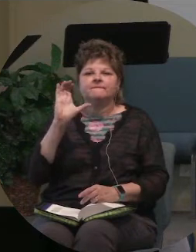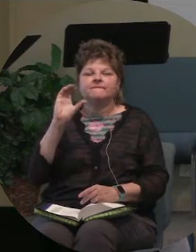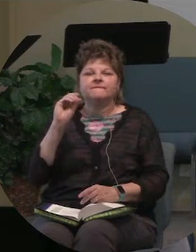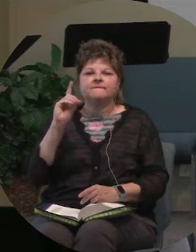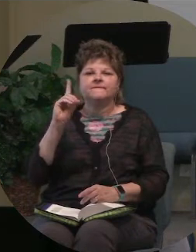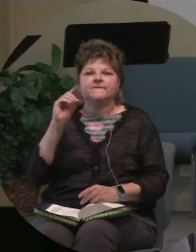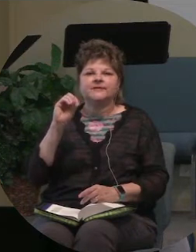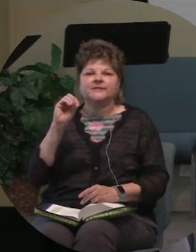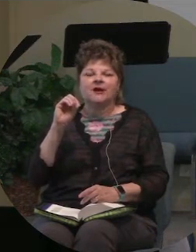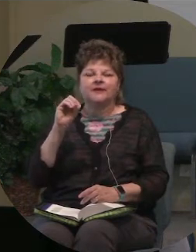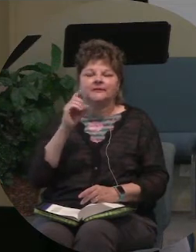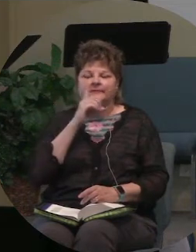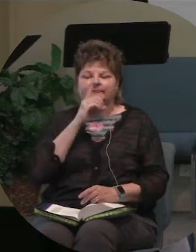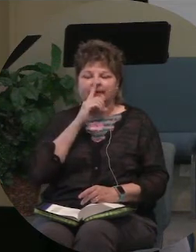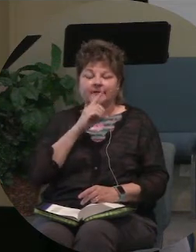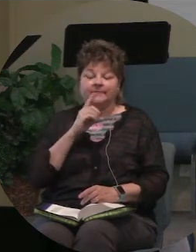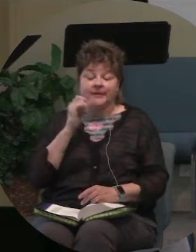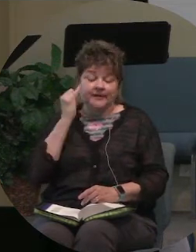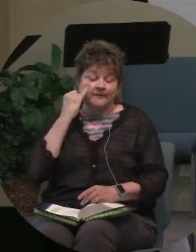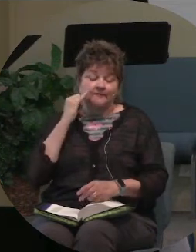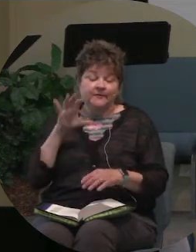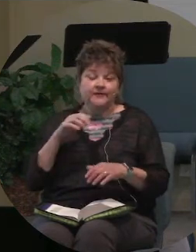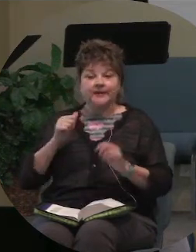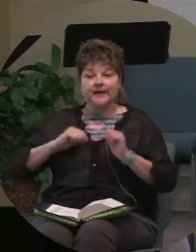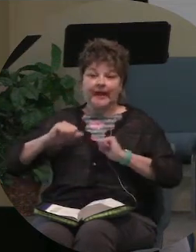If you've done any acting at all, then you know